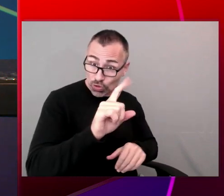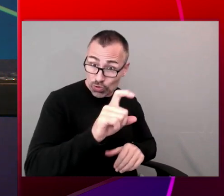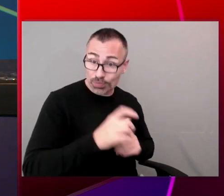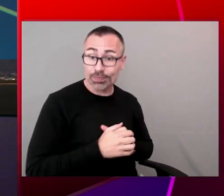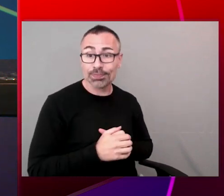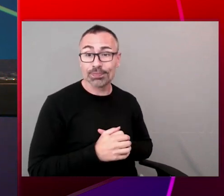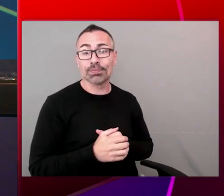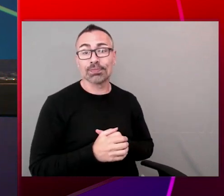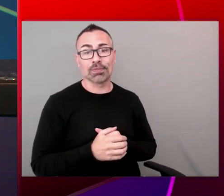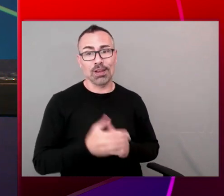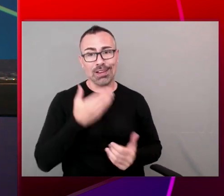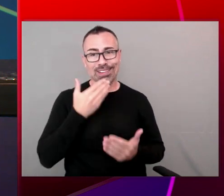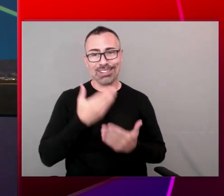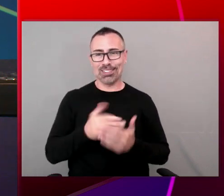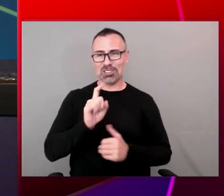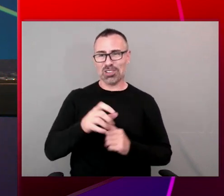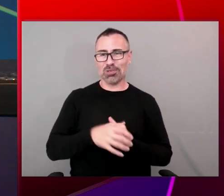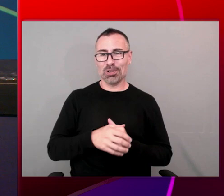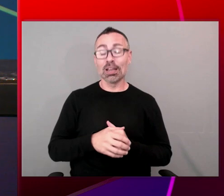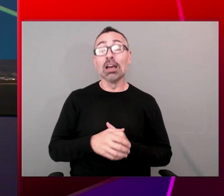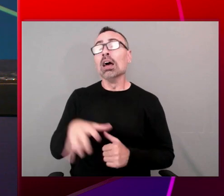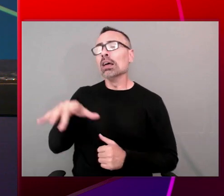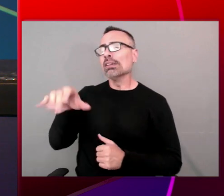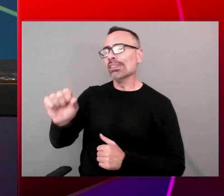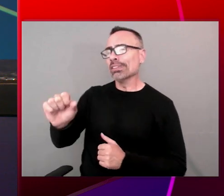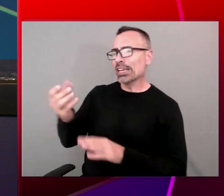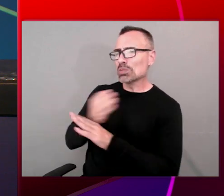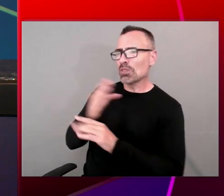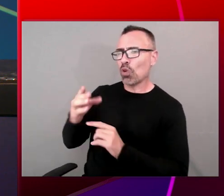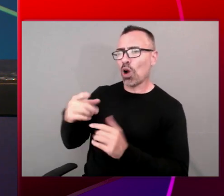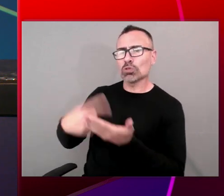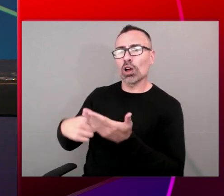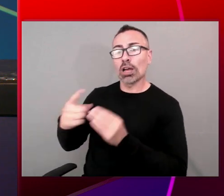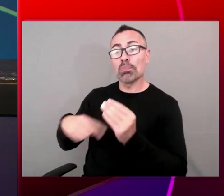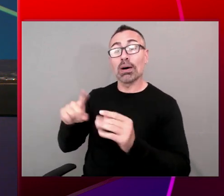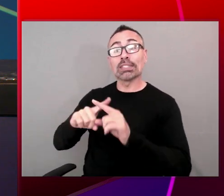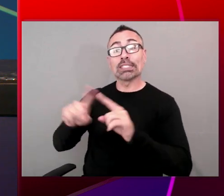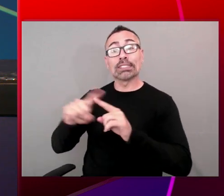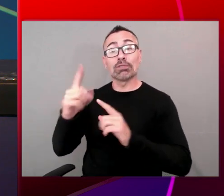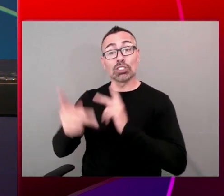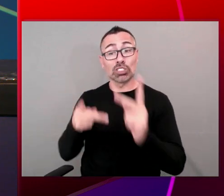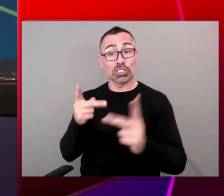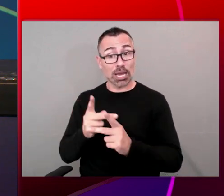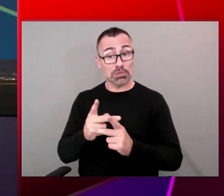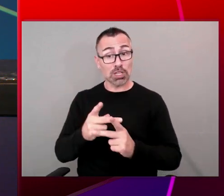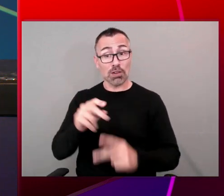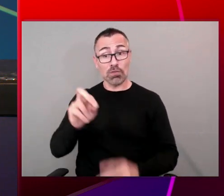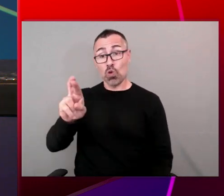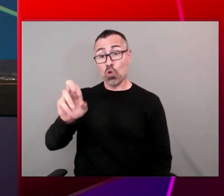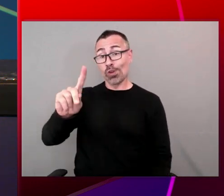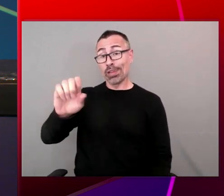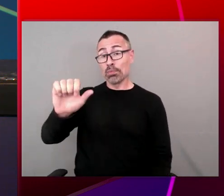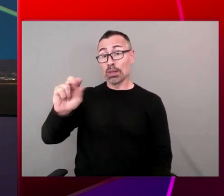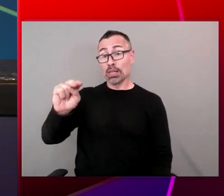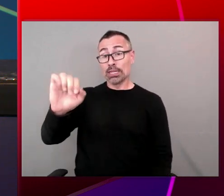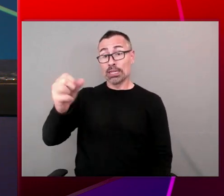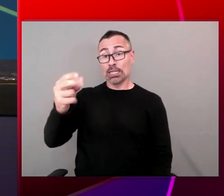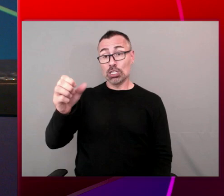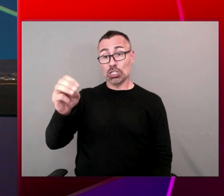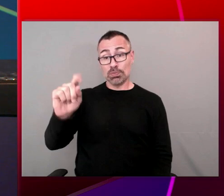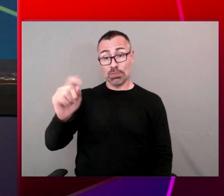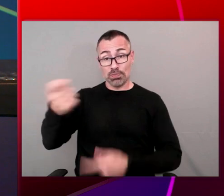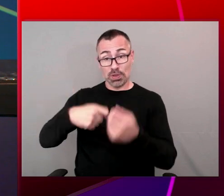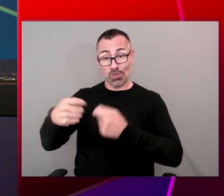was referring to a bit before when I was talking about the different types of replenishment projects. And in some areas like